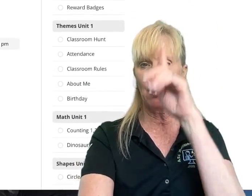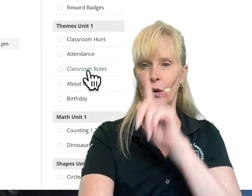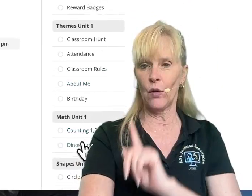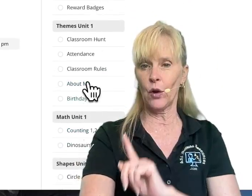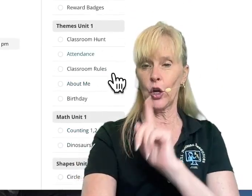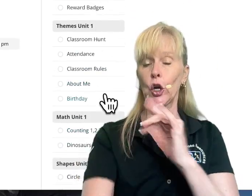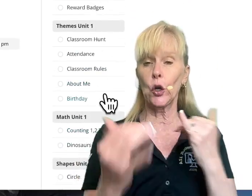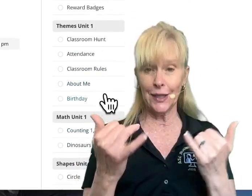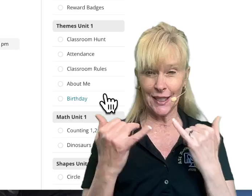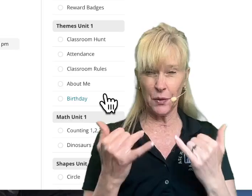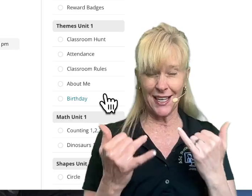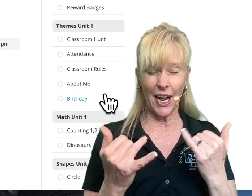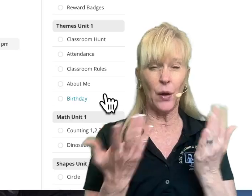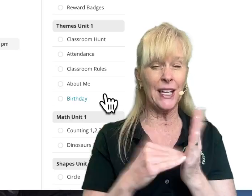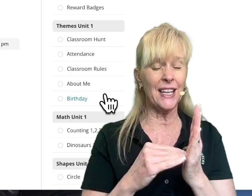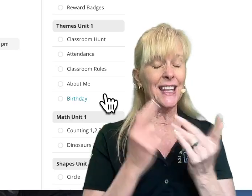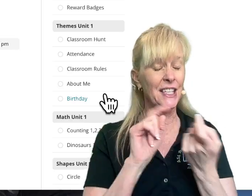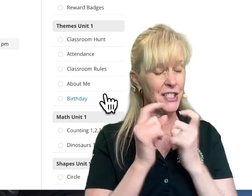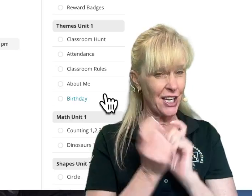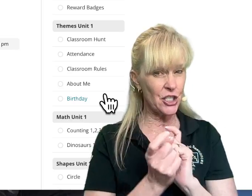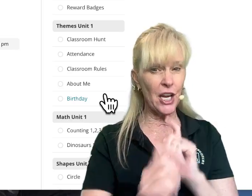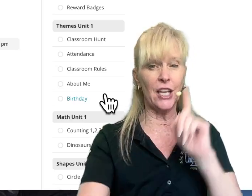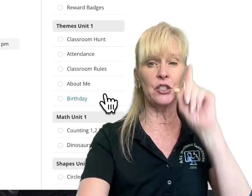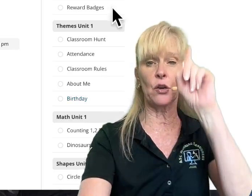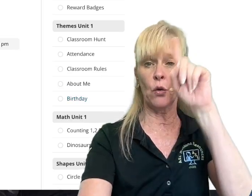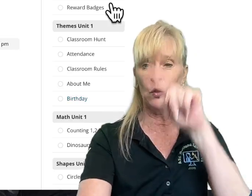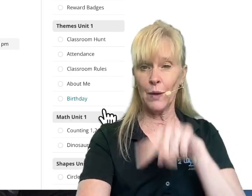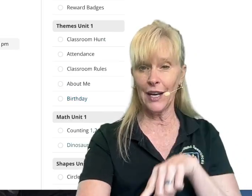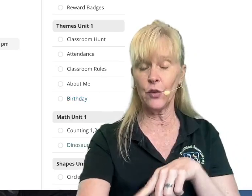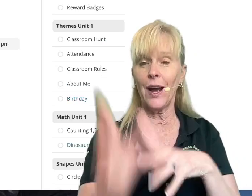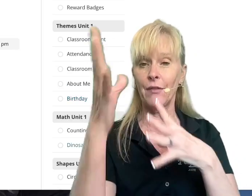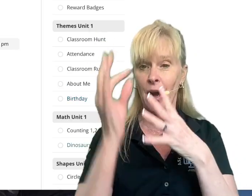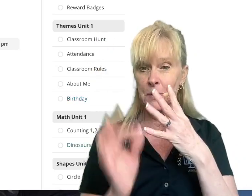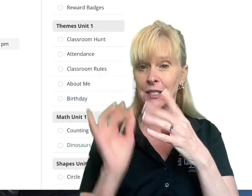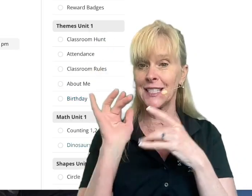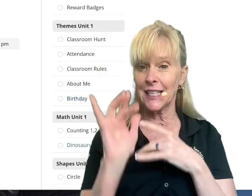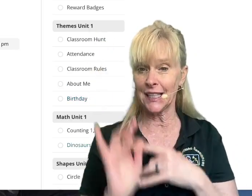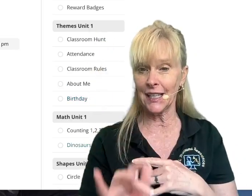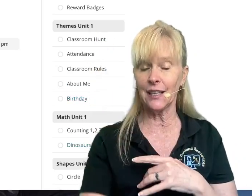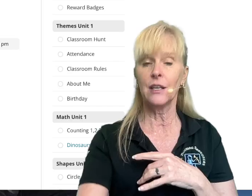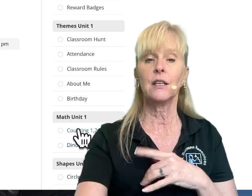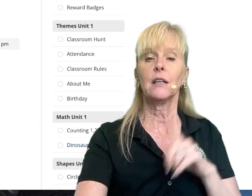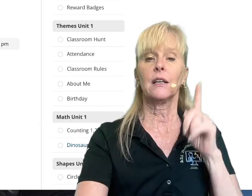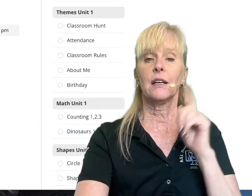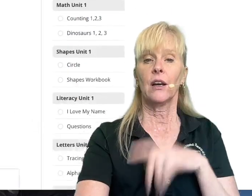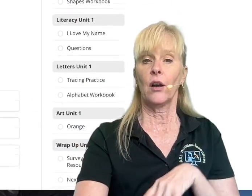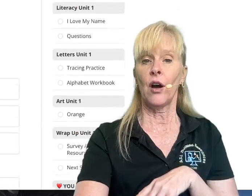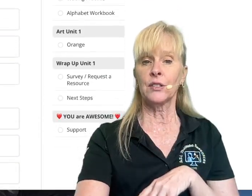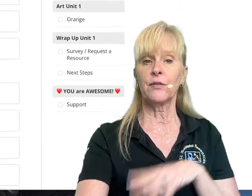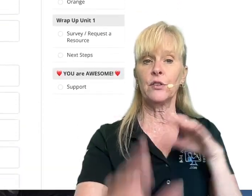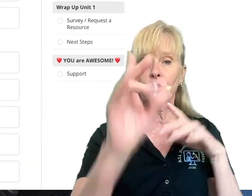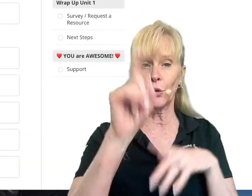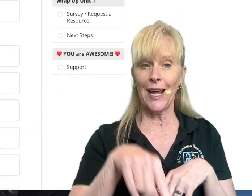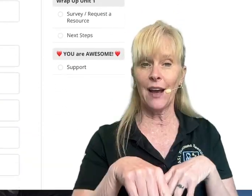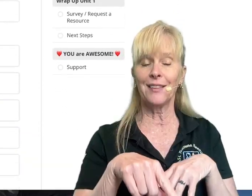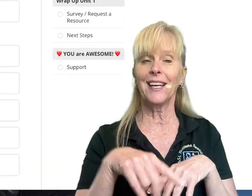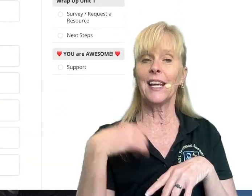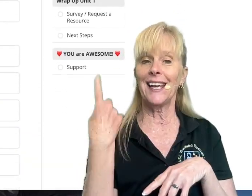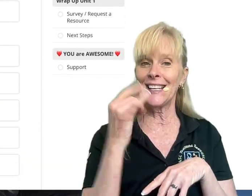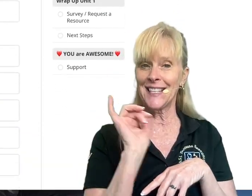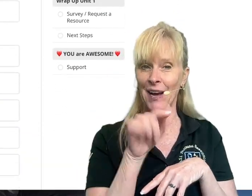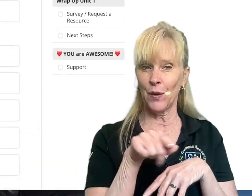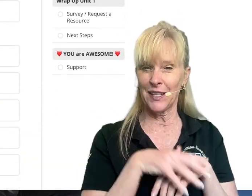see currently right now, again, things can change. On the right, you have options to click. Also, if you scroll